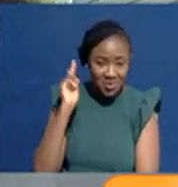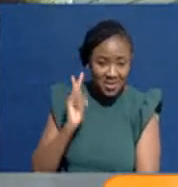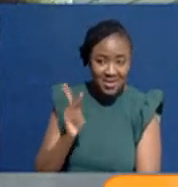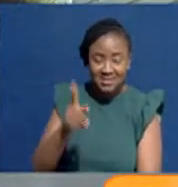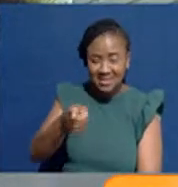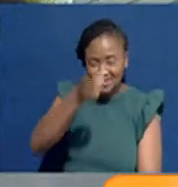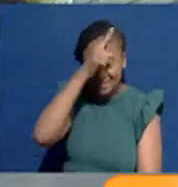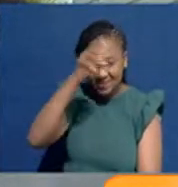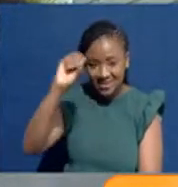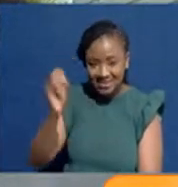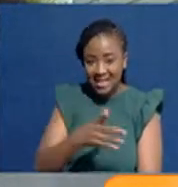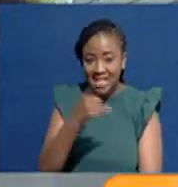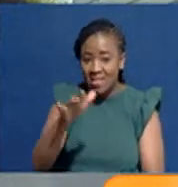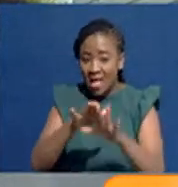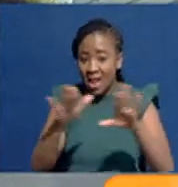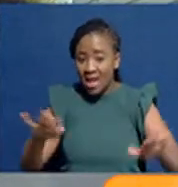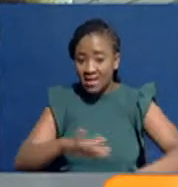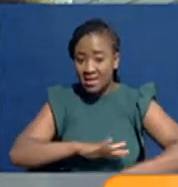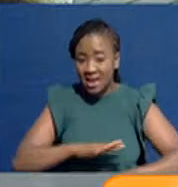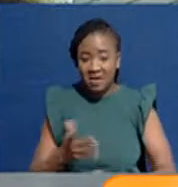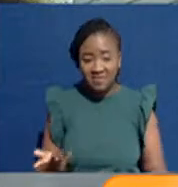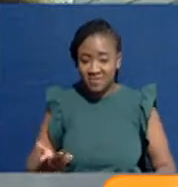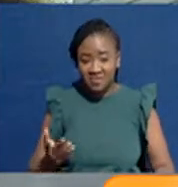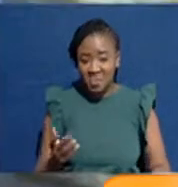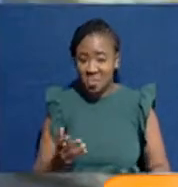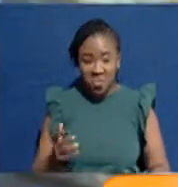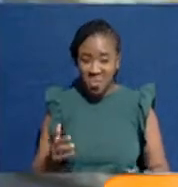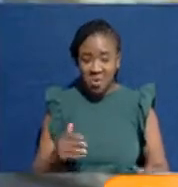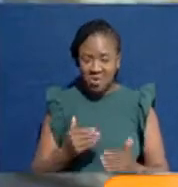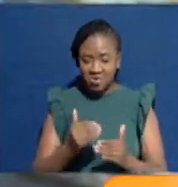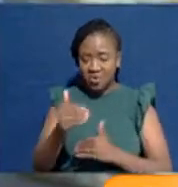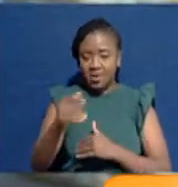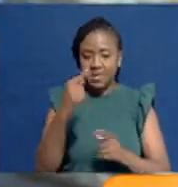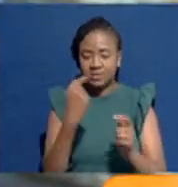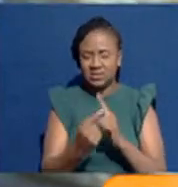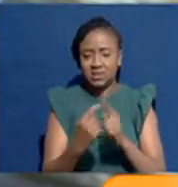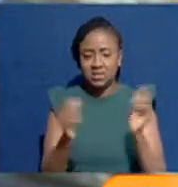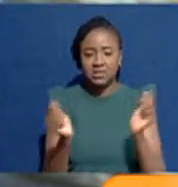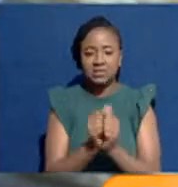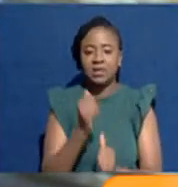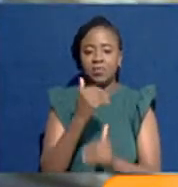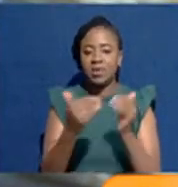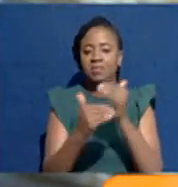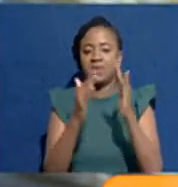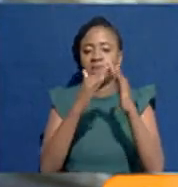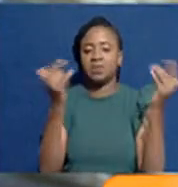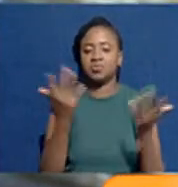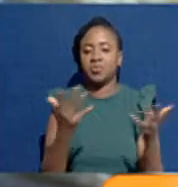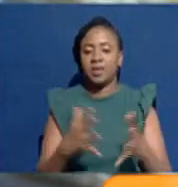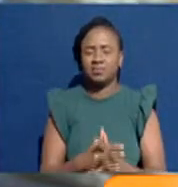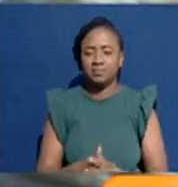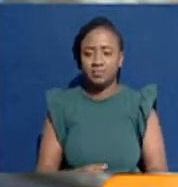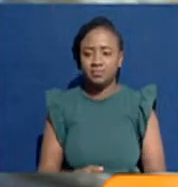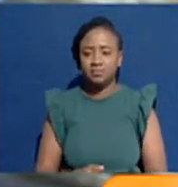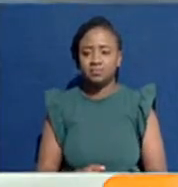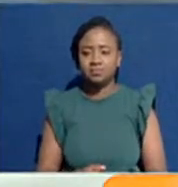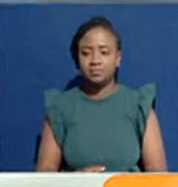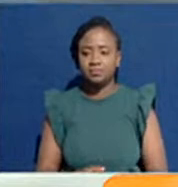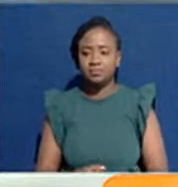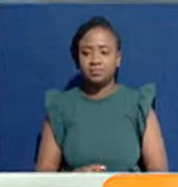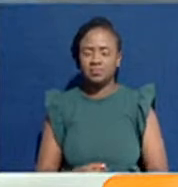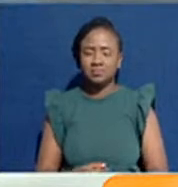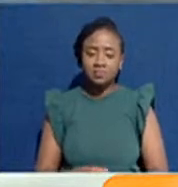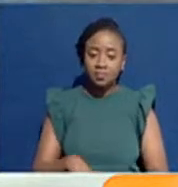very important. Land is not, it's inadequate. And yeah. I mean, really, in another 10 years, where do we build houses? Okay, Honorable Osoro, your analogy, parents and